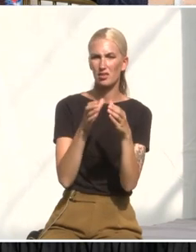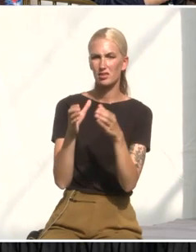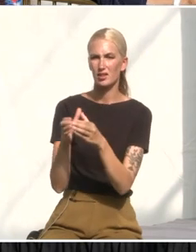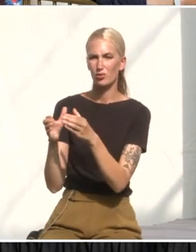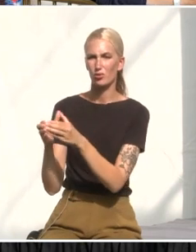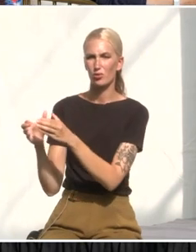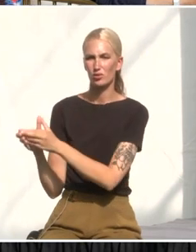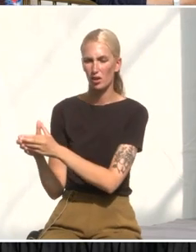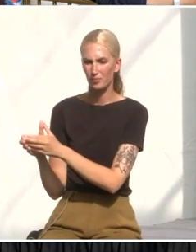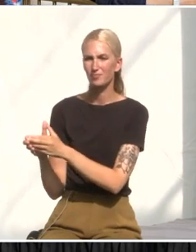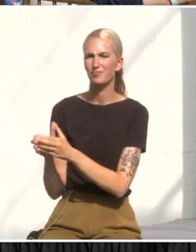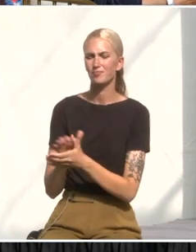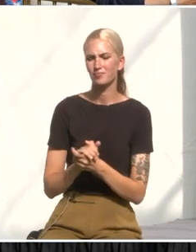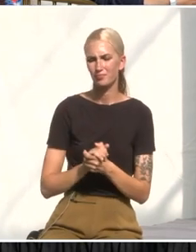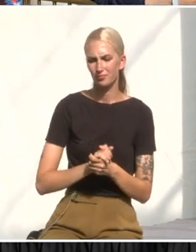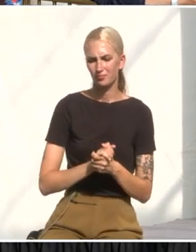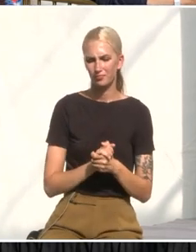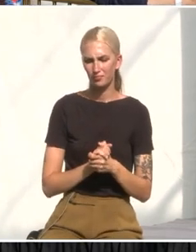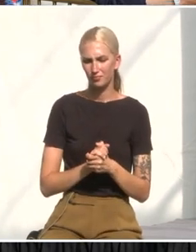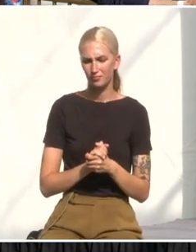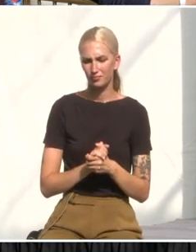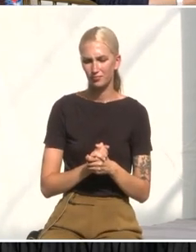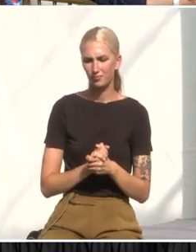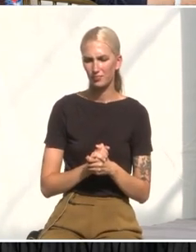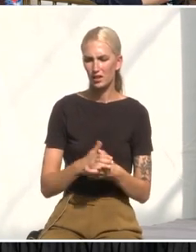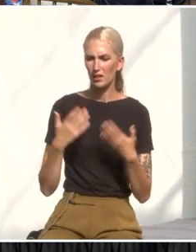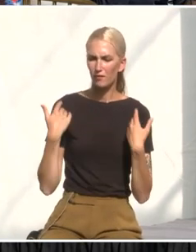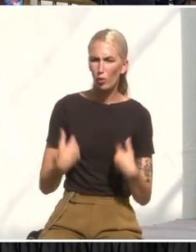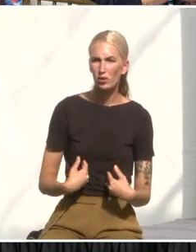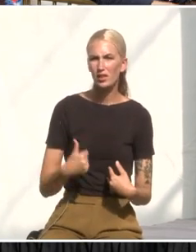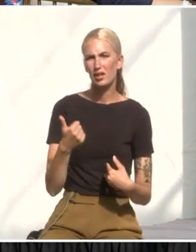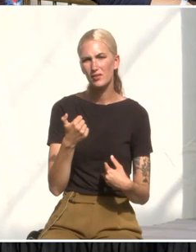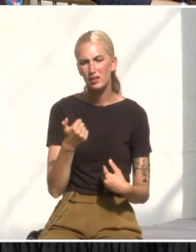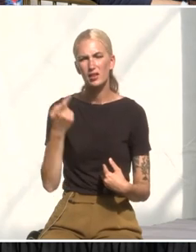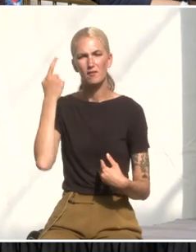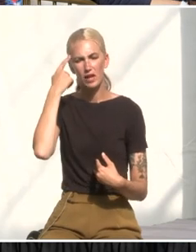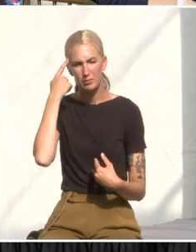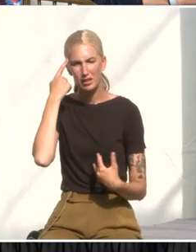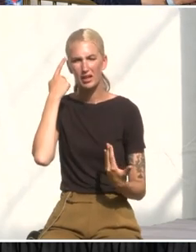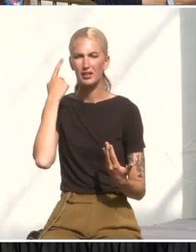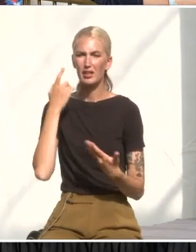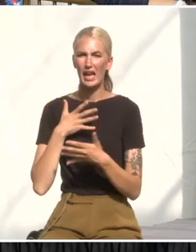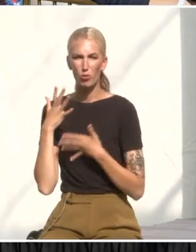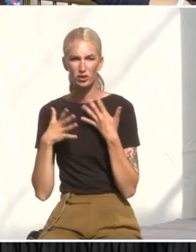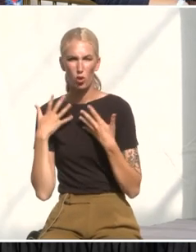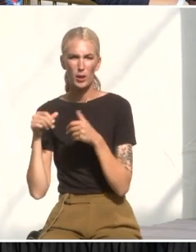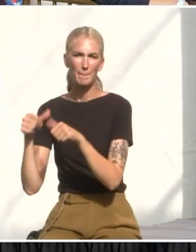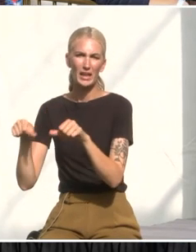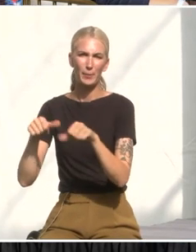they are constant effort, physically, sexually, mentally, emotional restriction,